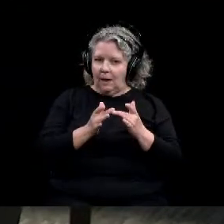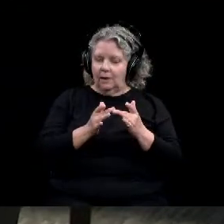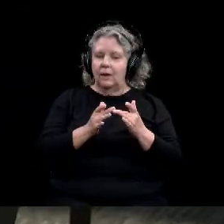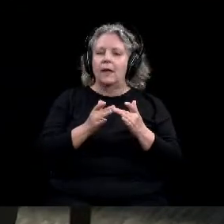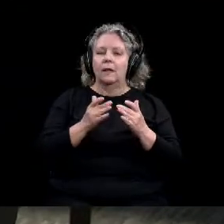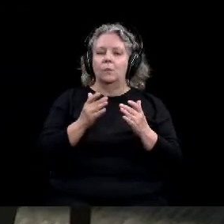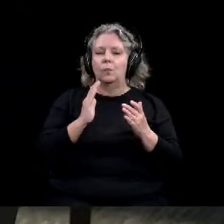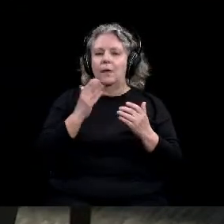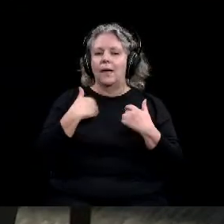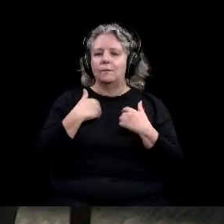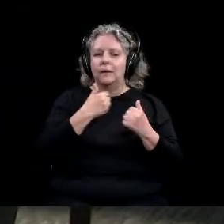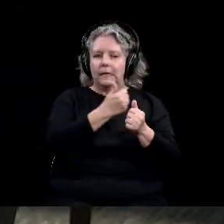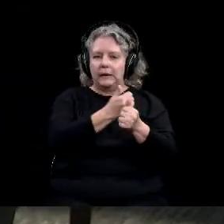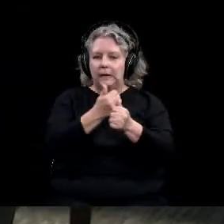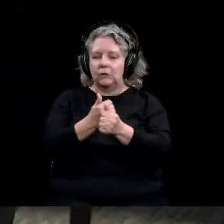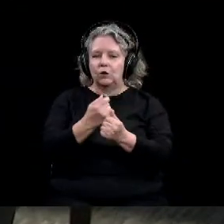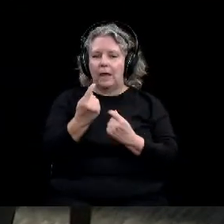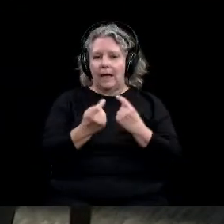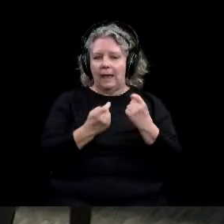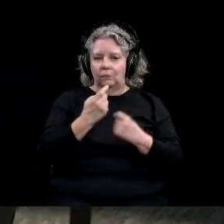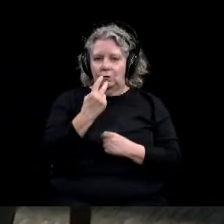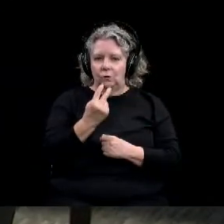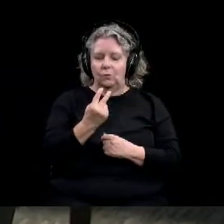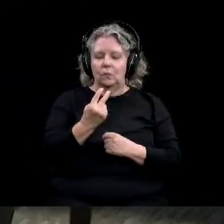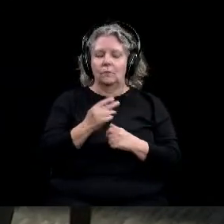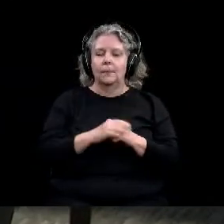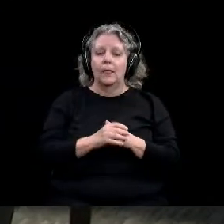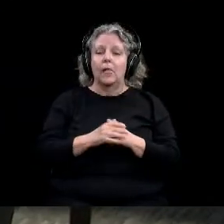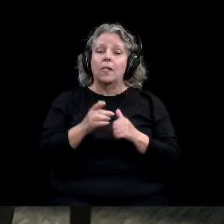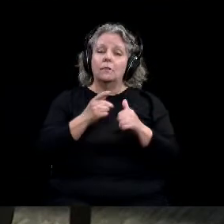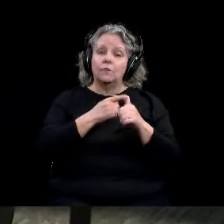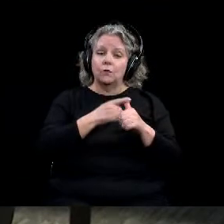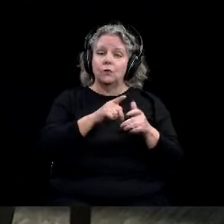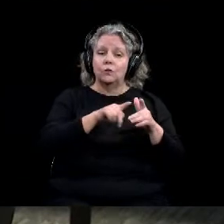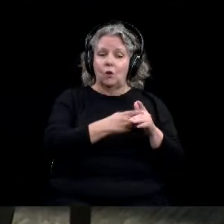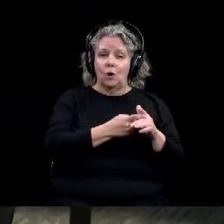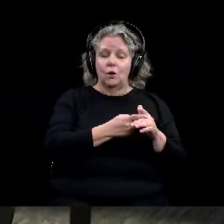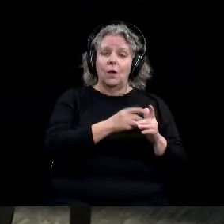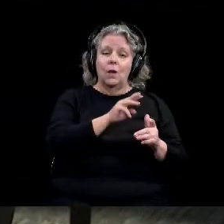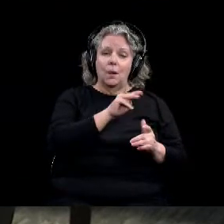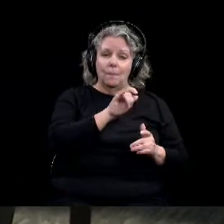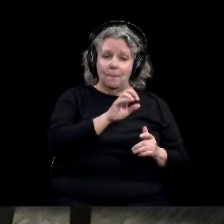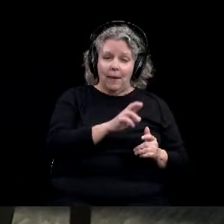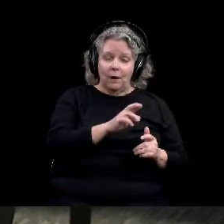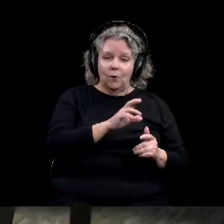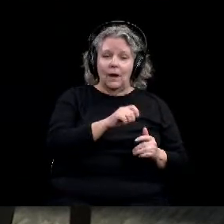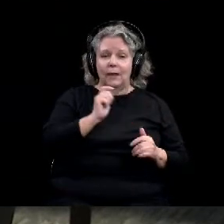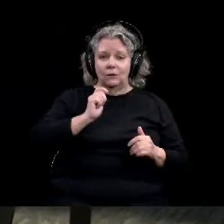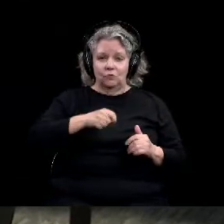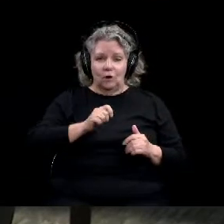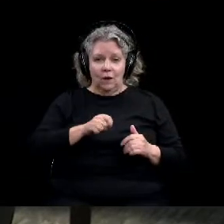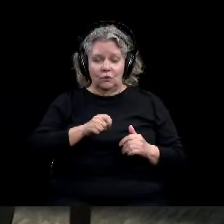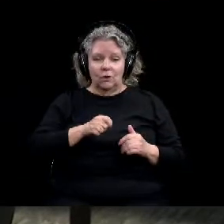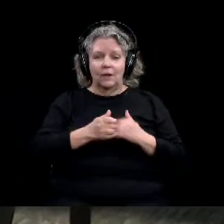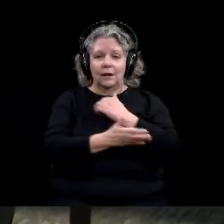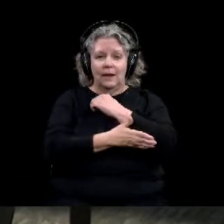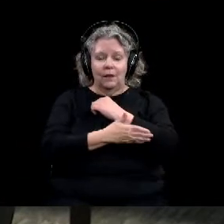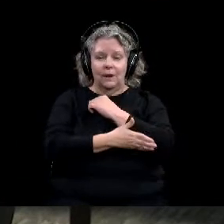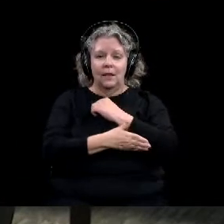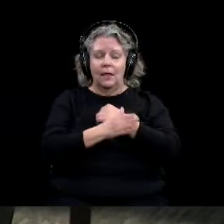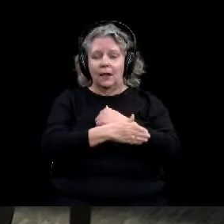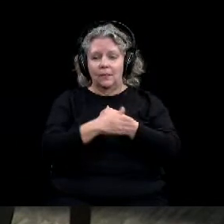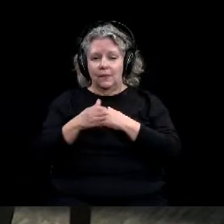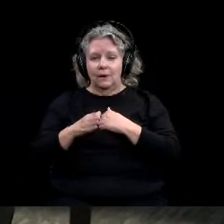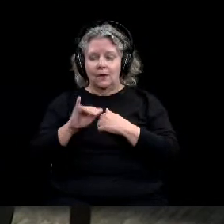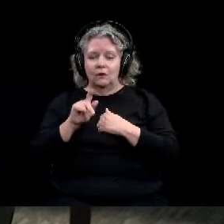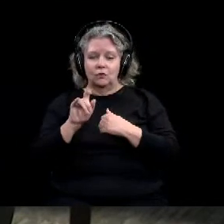of starting off with our mayor first, then County Judge Scott Felton, followed by Jackson Griggs from Dr. Jackson Griggs from CEO of Family Health